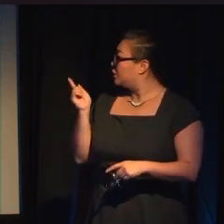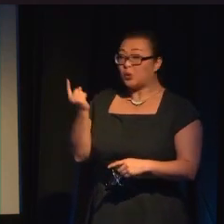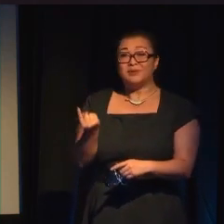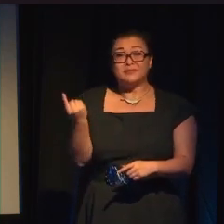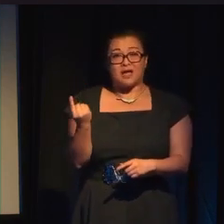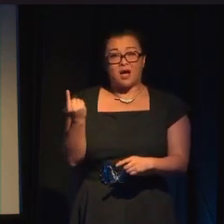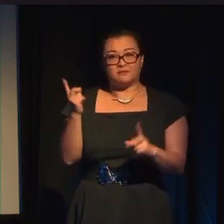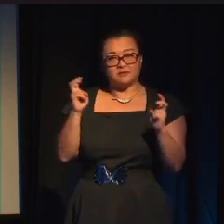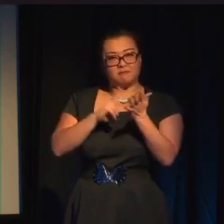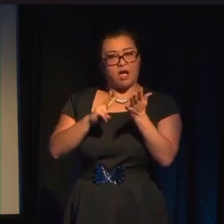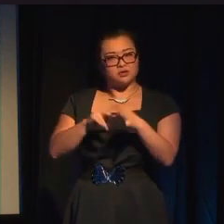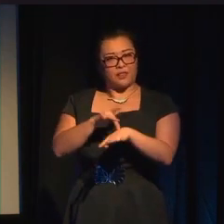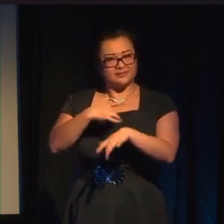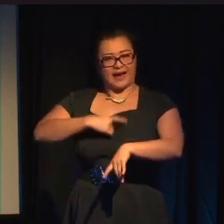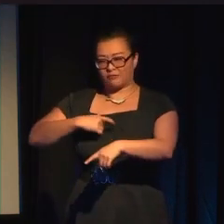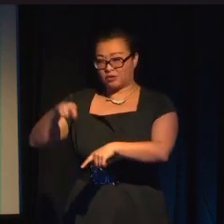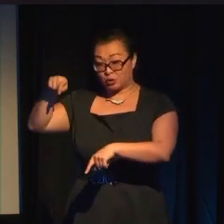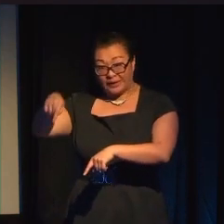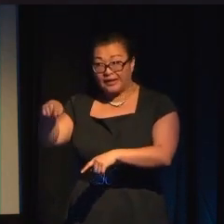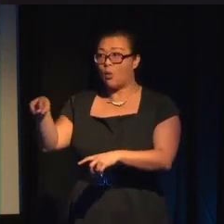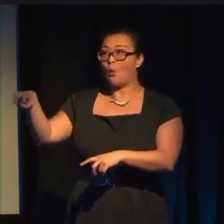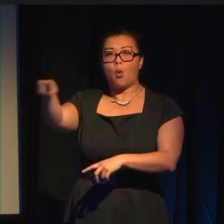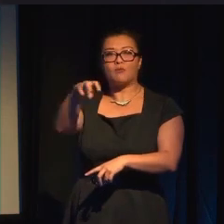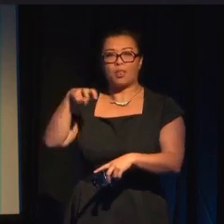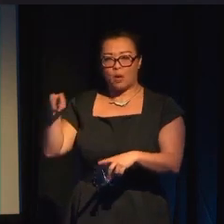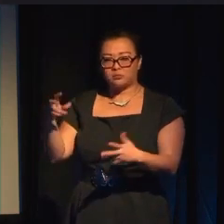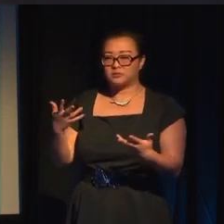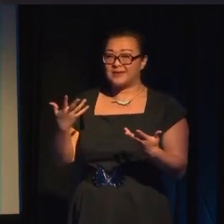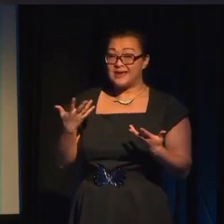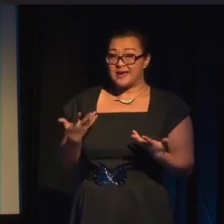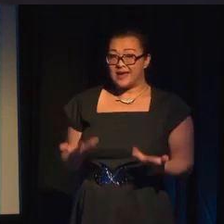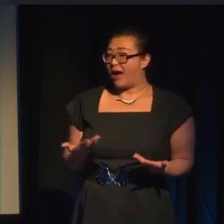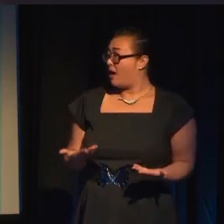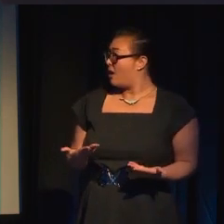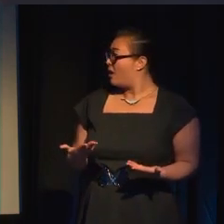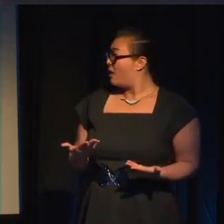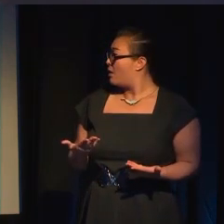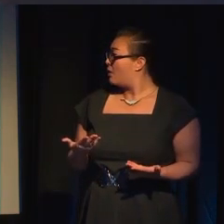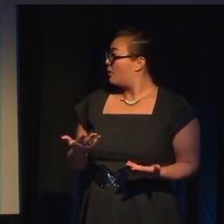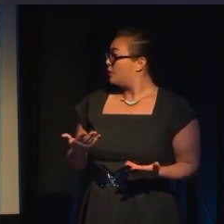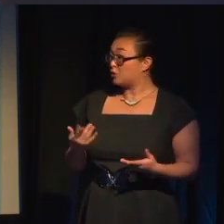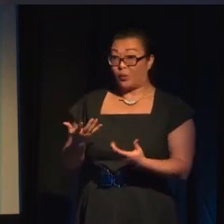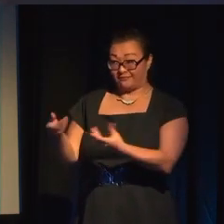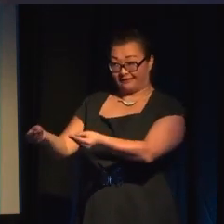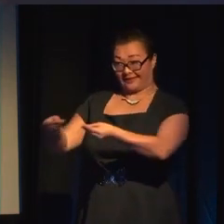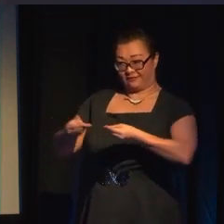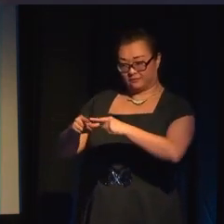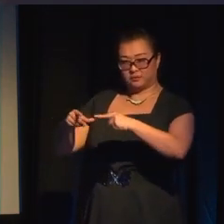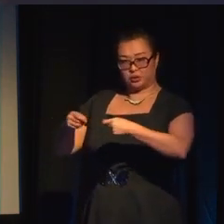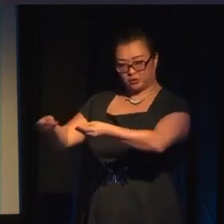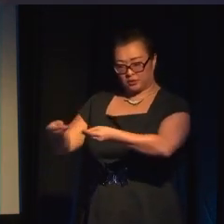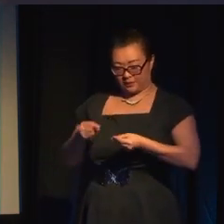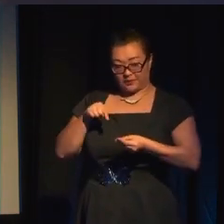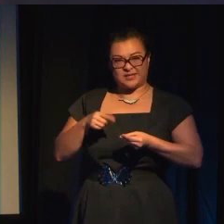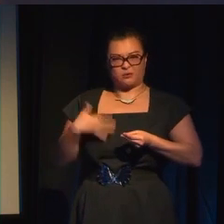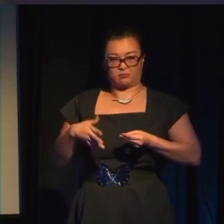around the world. And what we're going to do now is we're going to go and we've got a security card from a dead security agent. And that